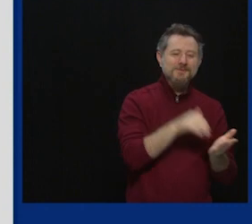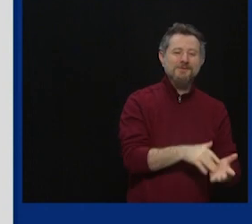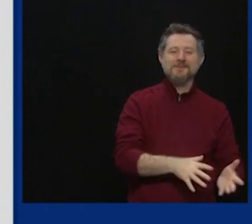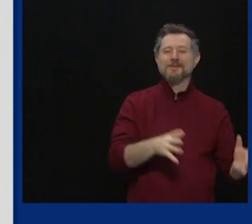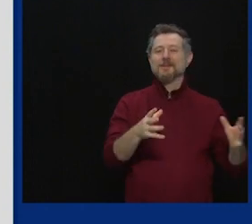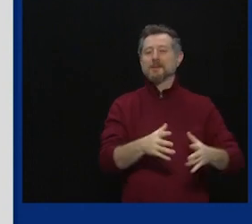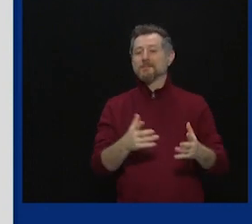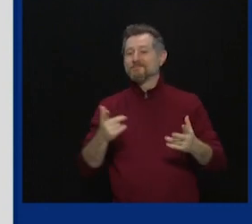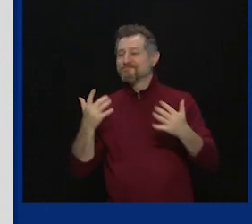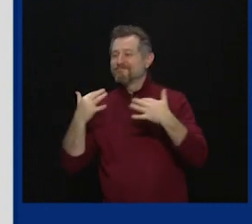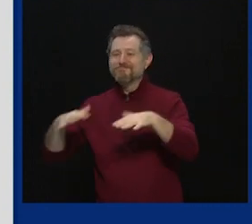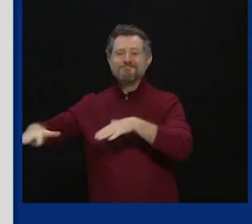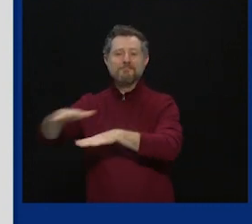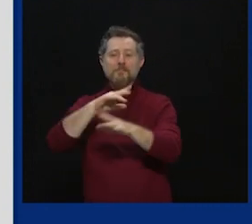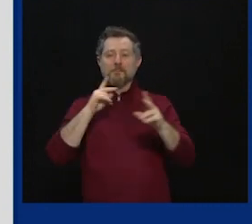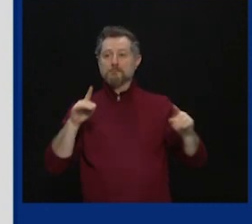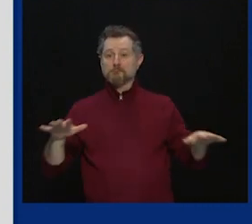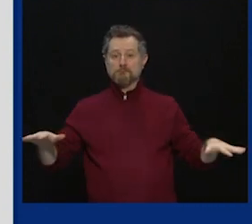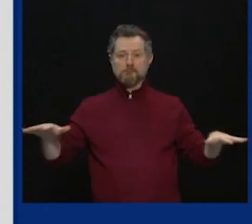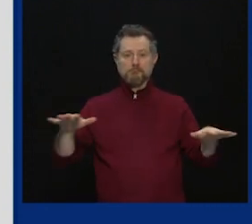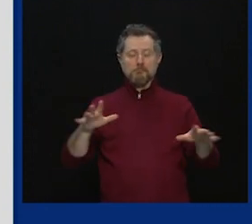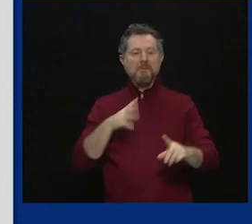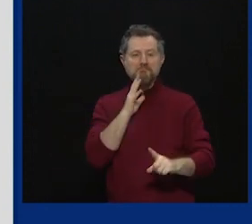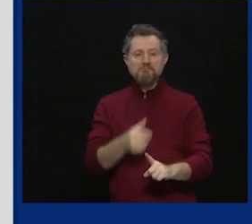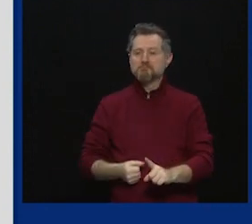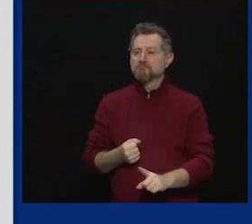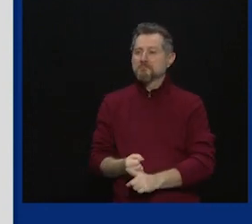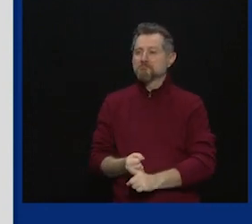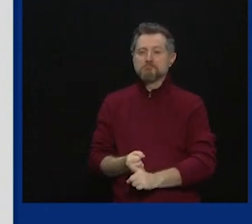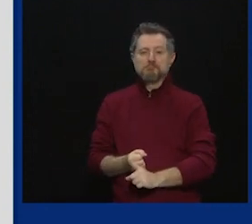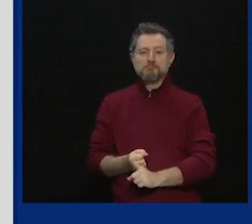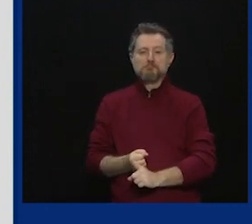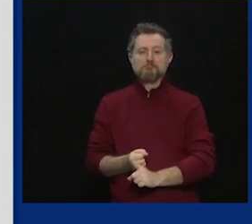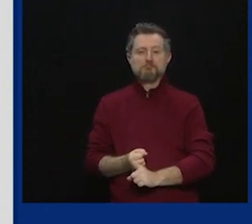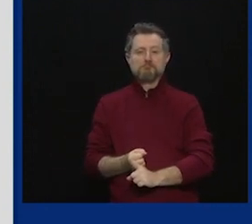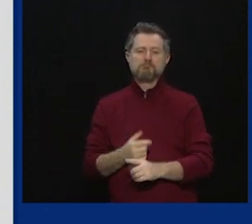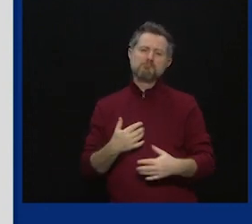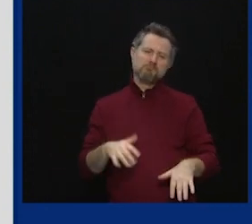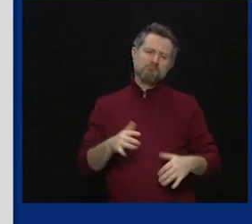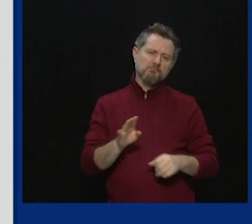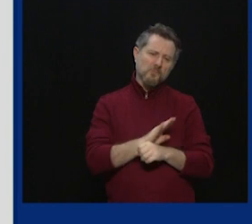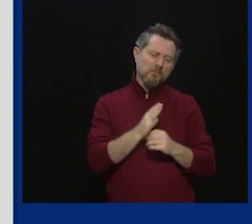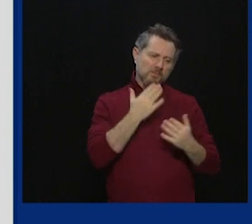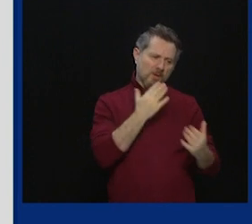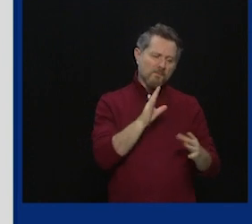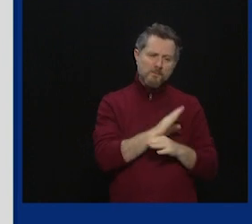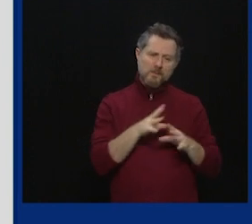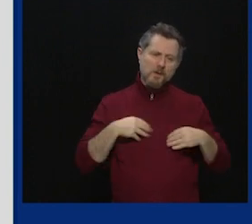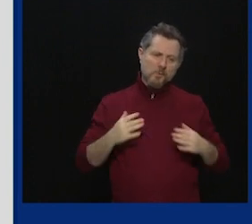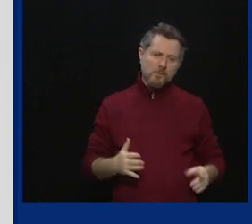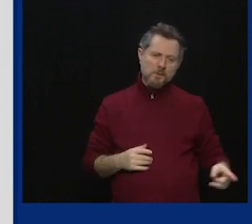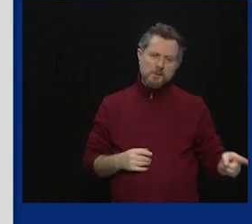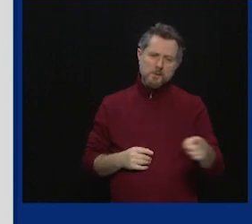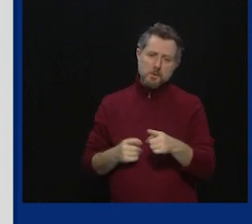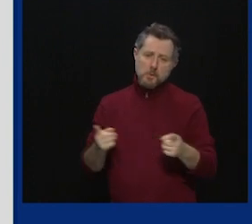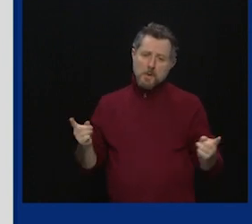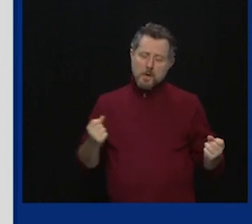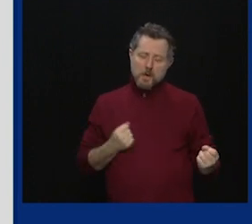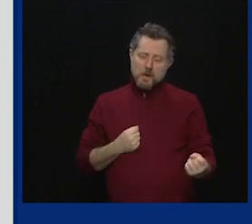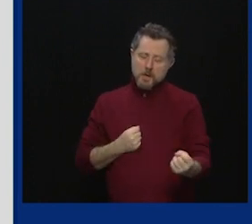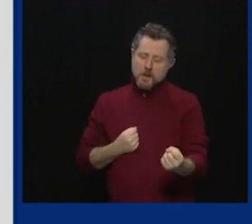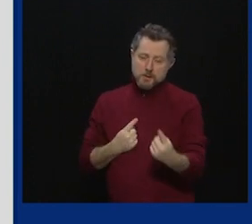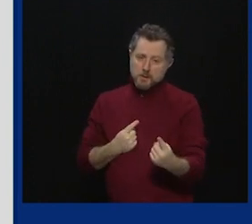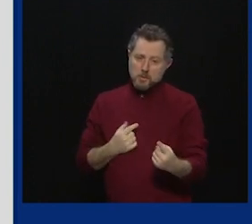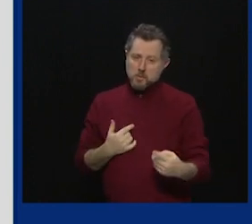huge impact. And so I want to thank the business owners who understood that despite our